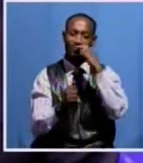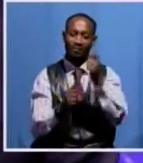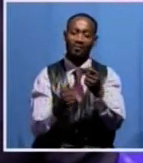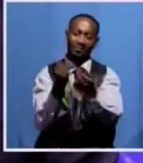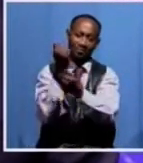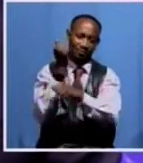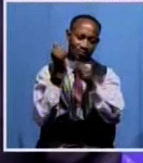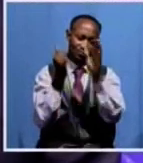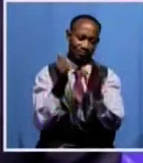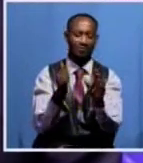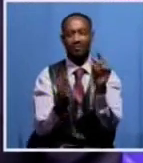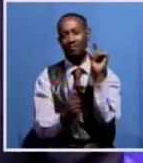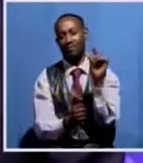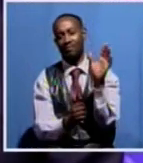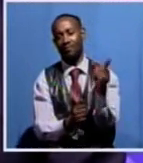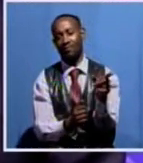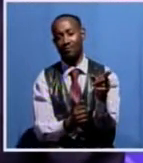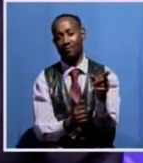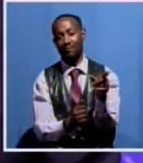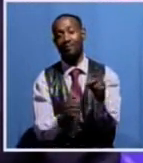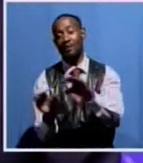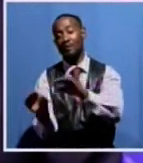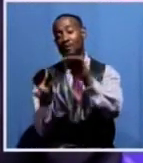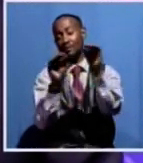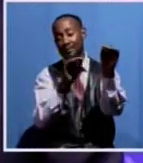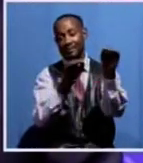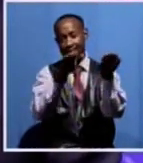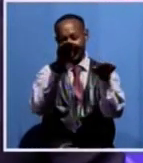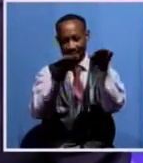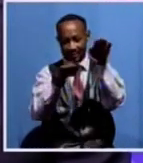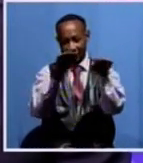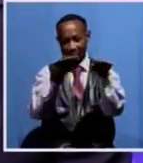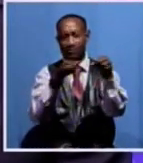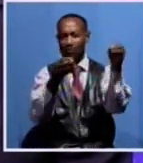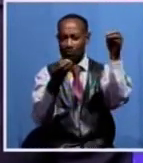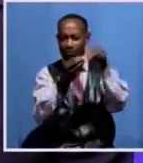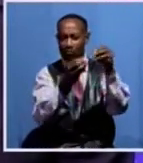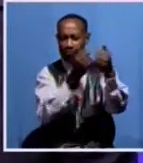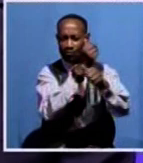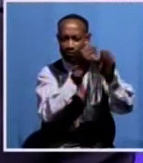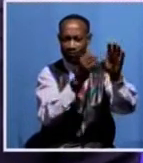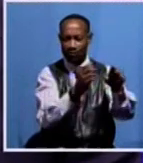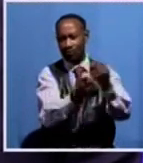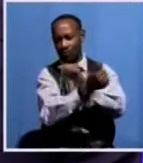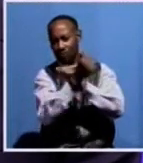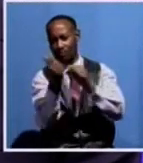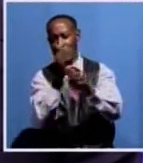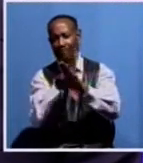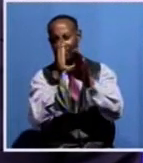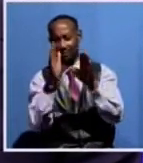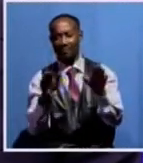contractors. In other words, shifting the balance between what goes to foreign contractors as opposed to what goes to Zambian